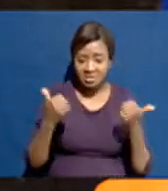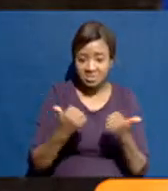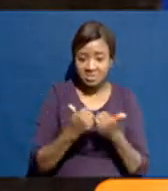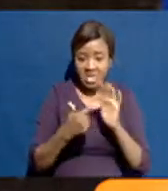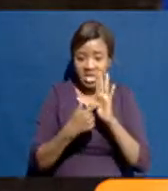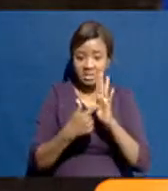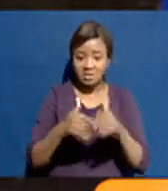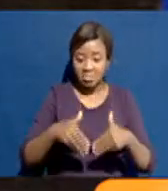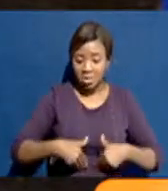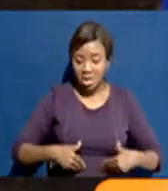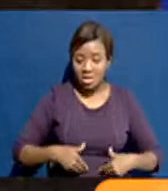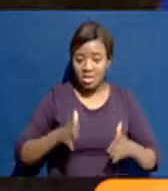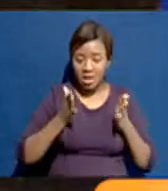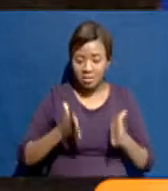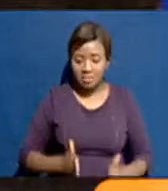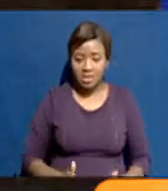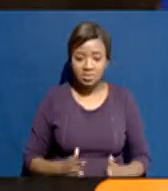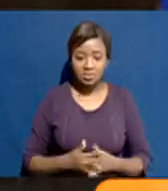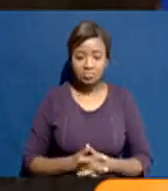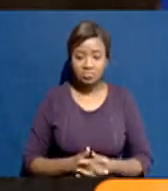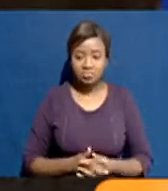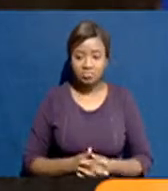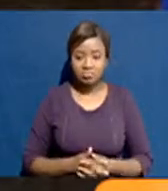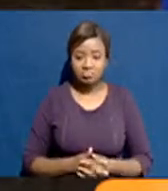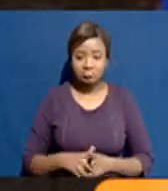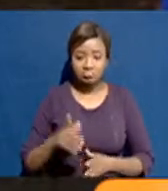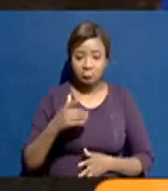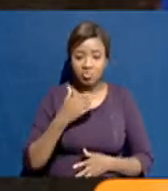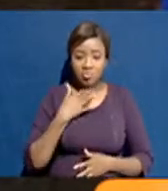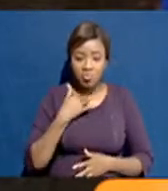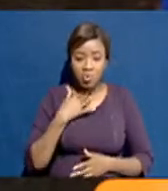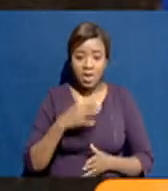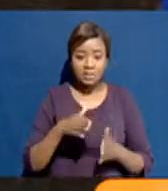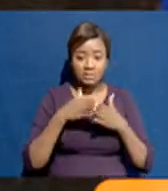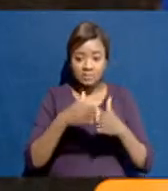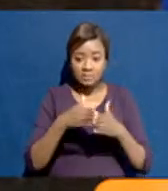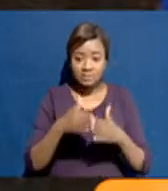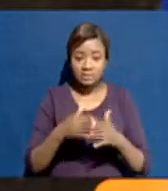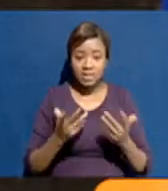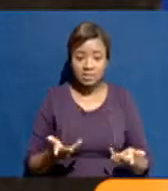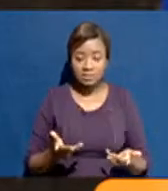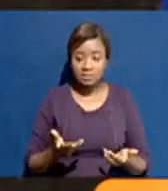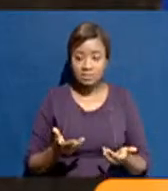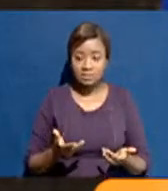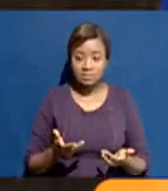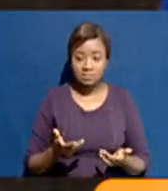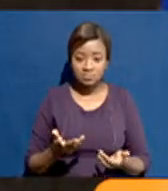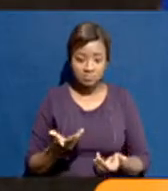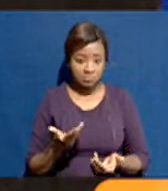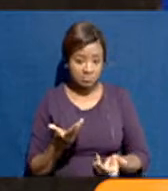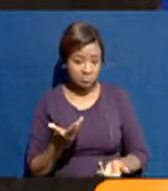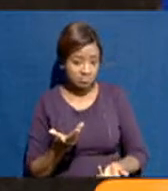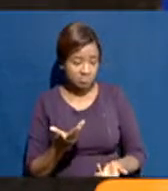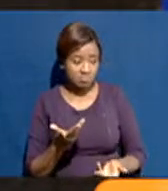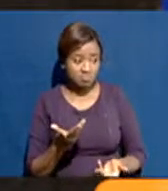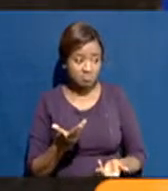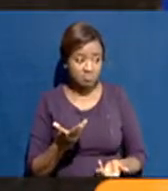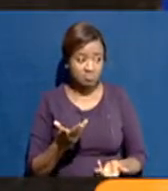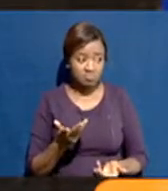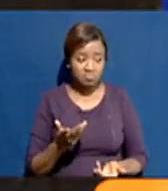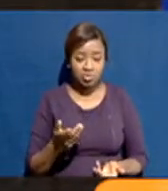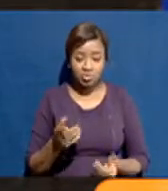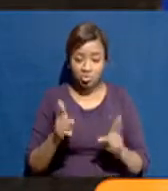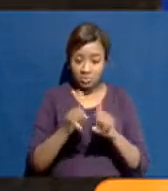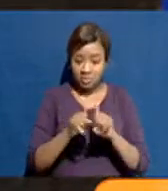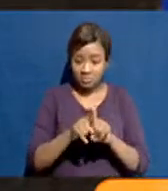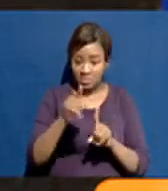person who wants to have sex, to think about a condom? Why is it that it's possible for the same